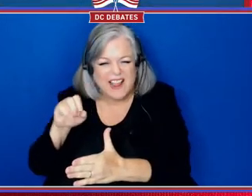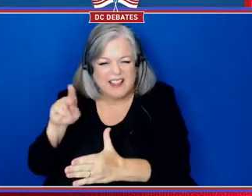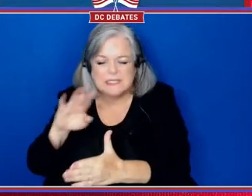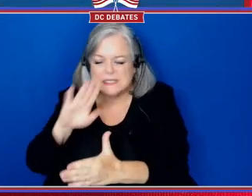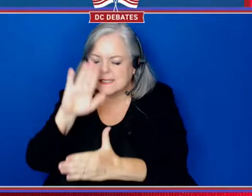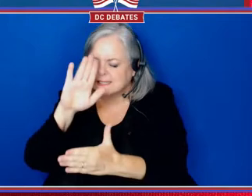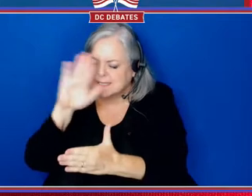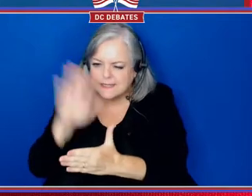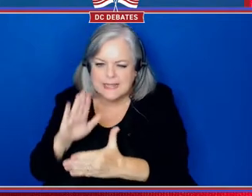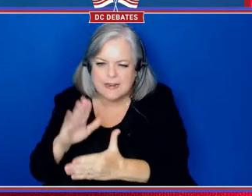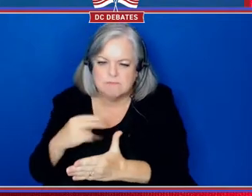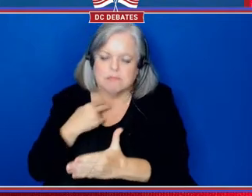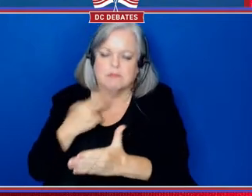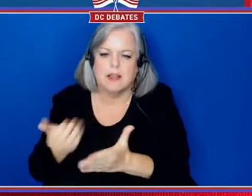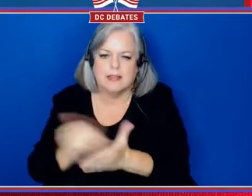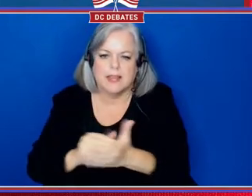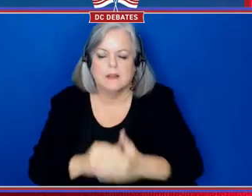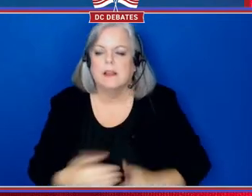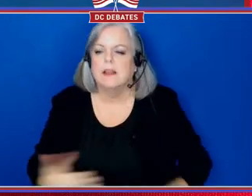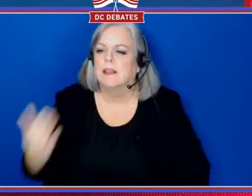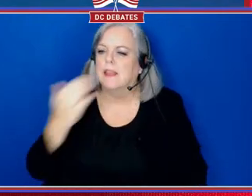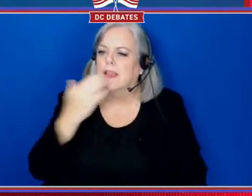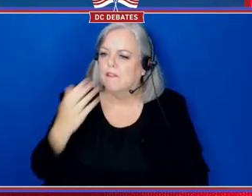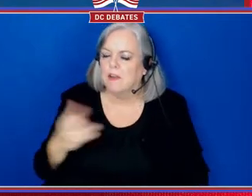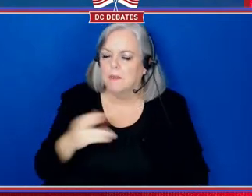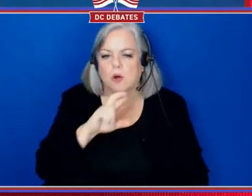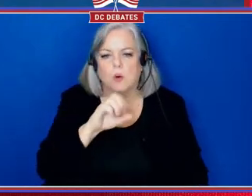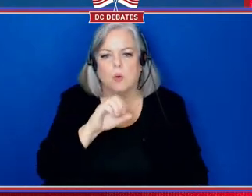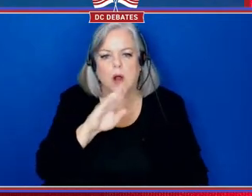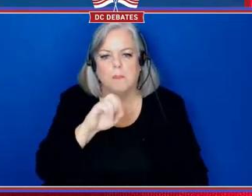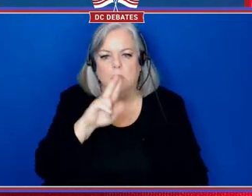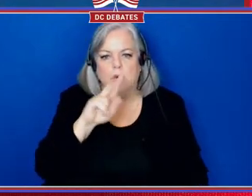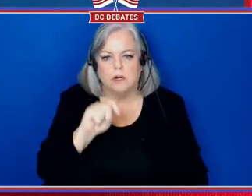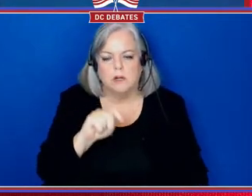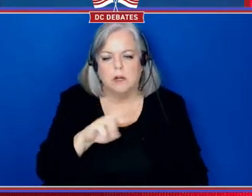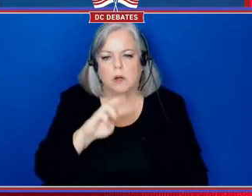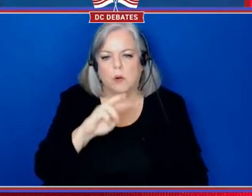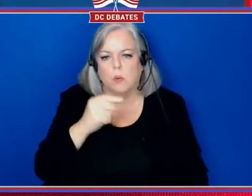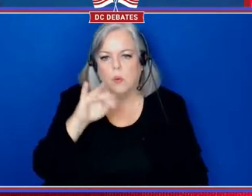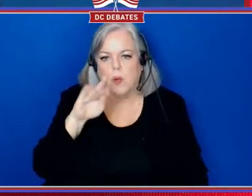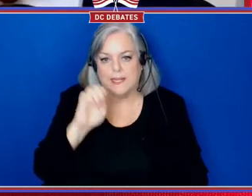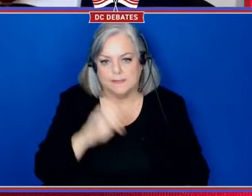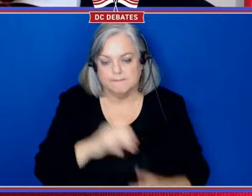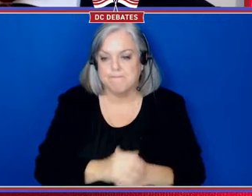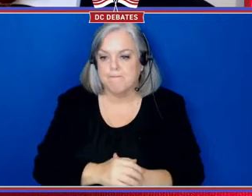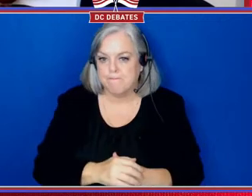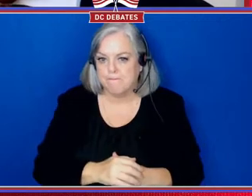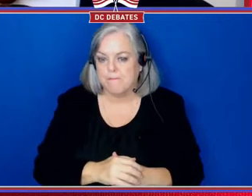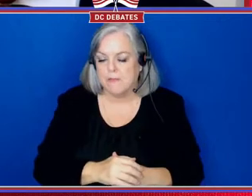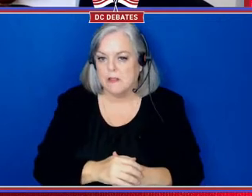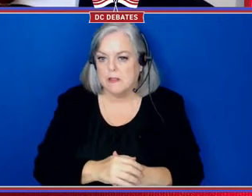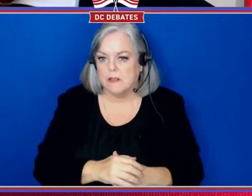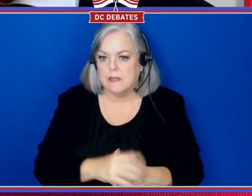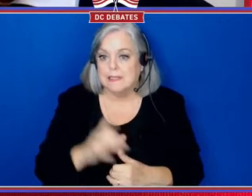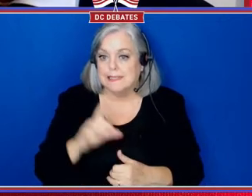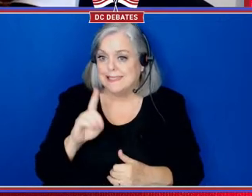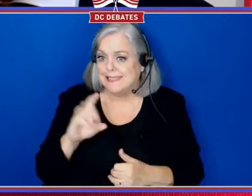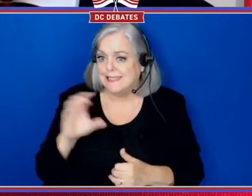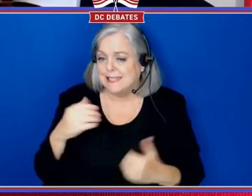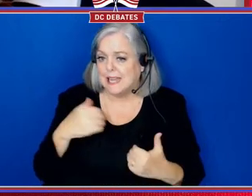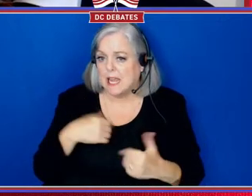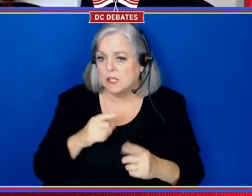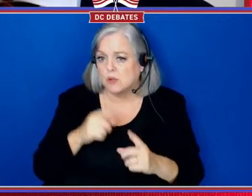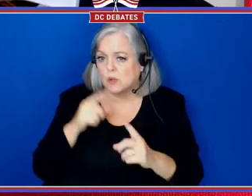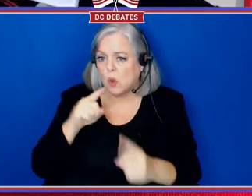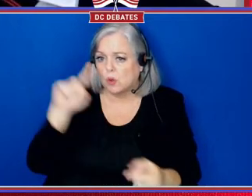very much. Robert White, DC has the goal of reducing the number of trips that residents make in cars to